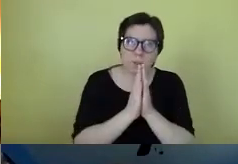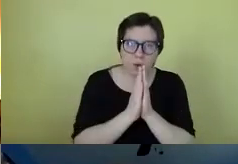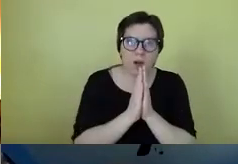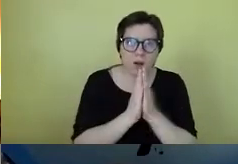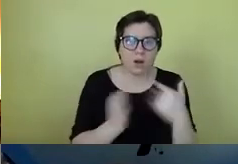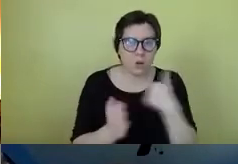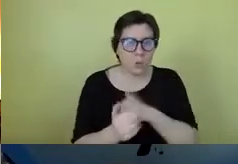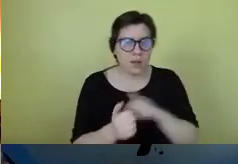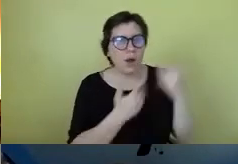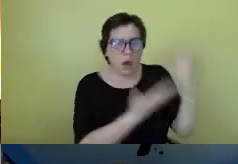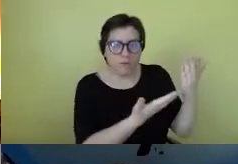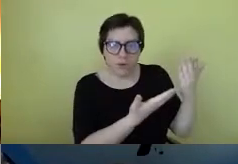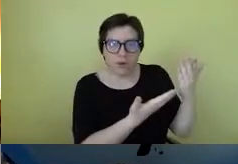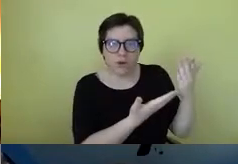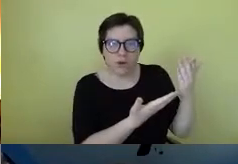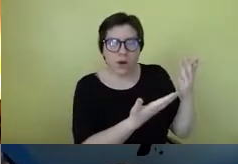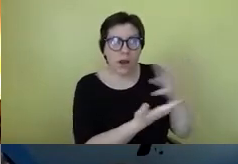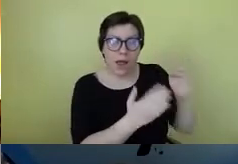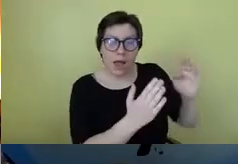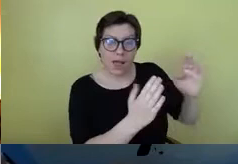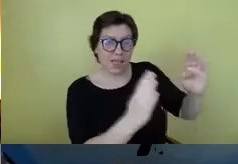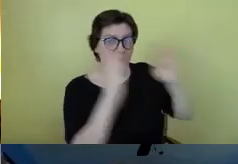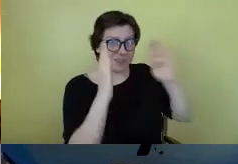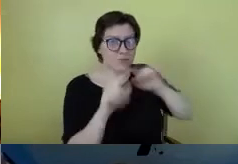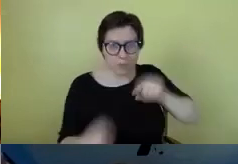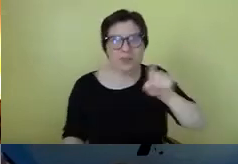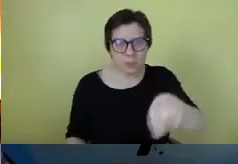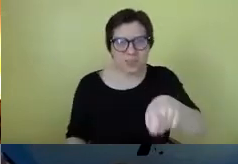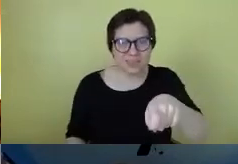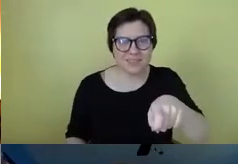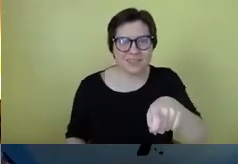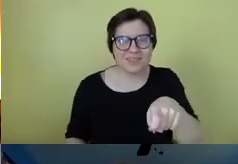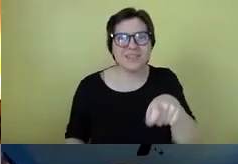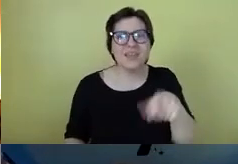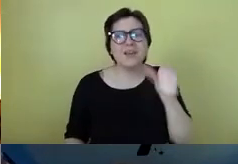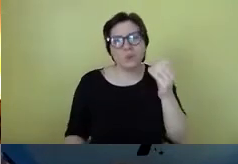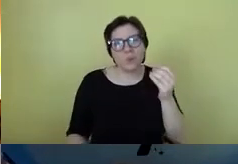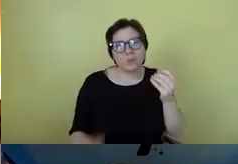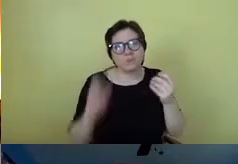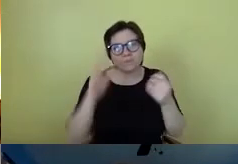offer and that we listen to in his response. So